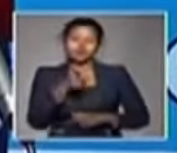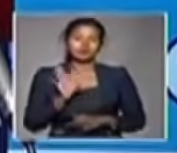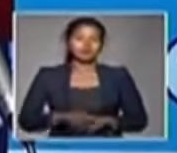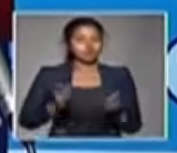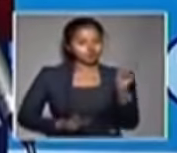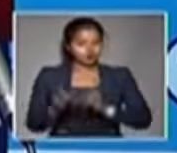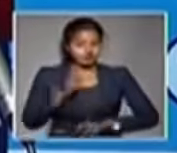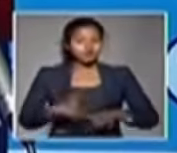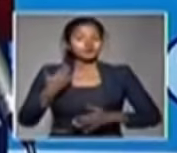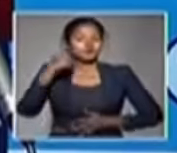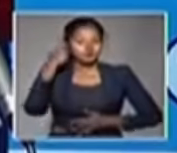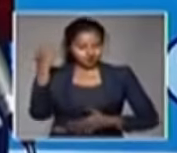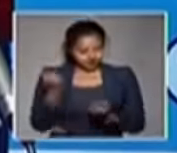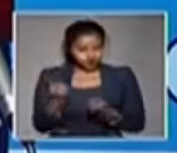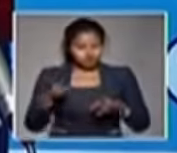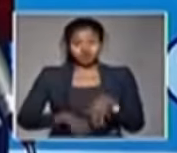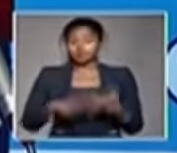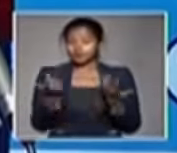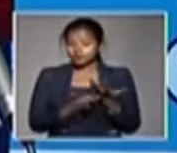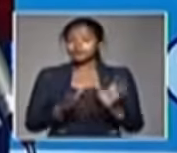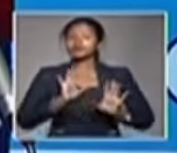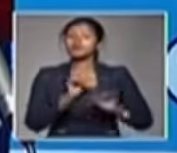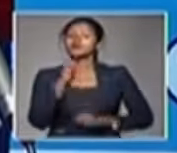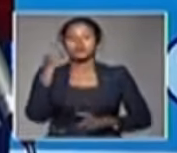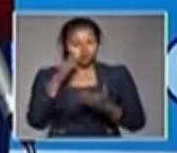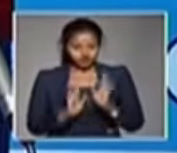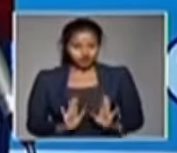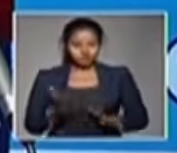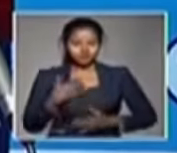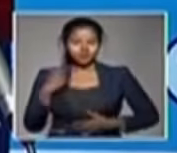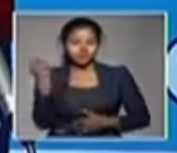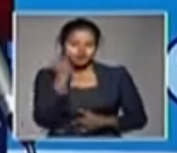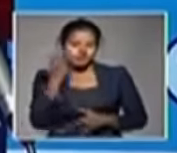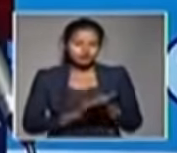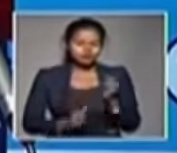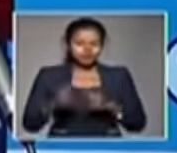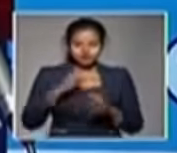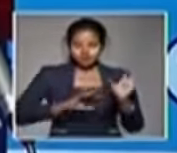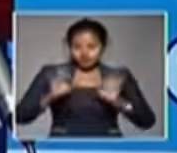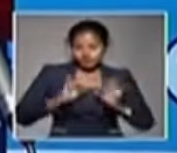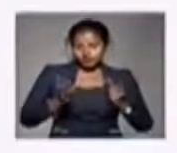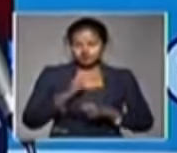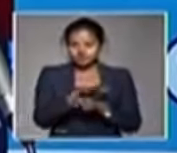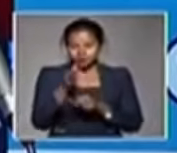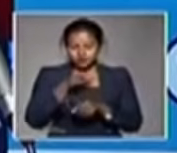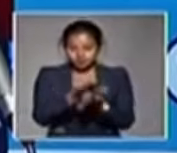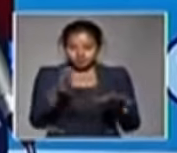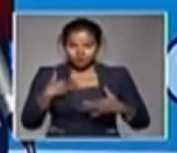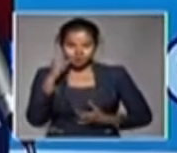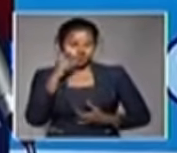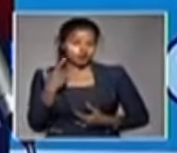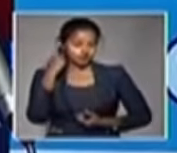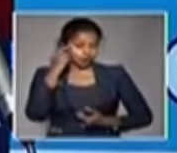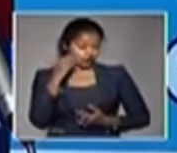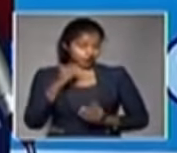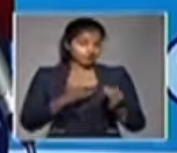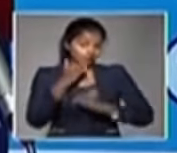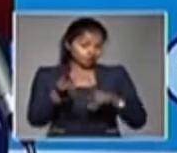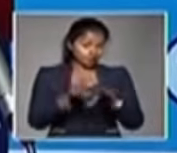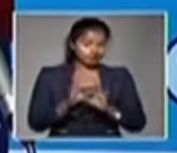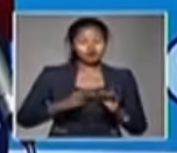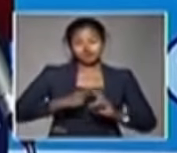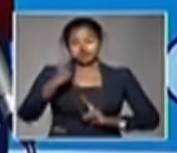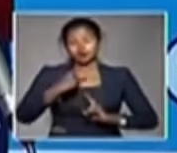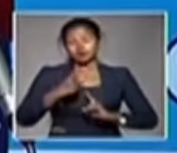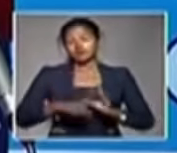must realize that this is a serious situation. When we examine the rate at which the virus is spreading, we can predict that the situation will go beyond